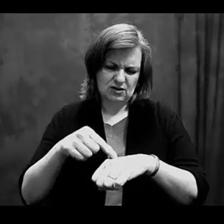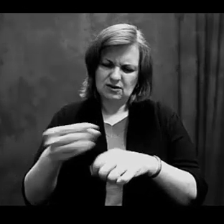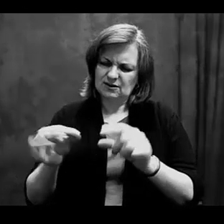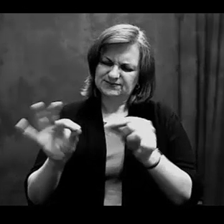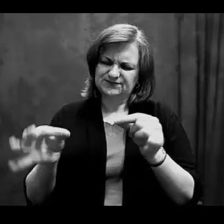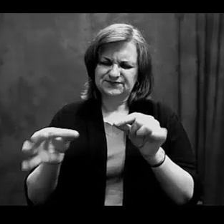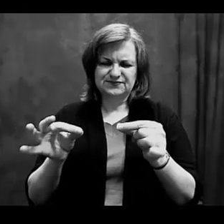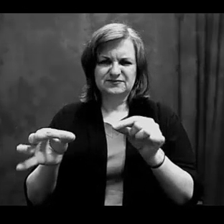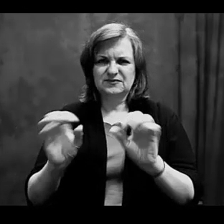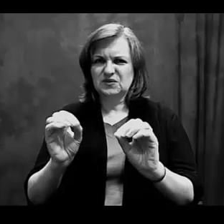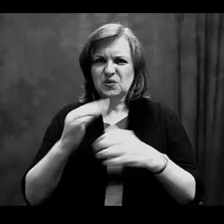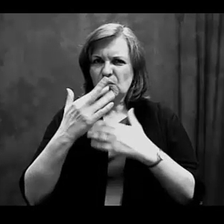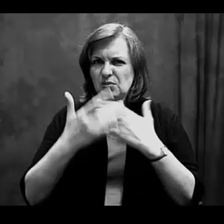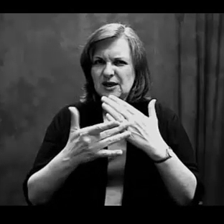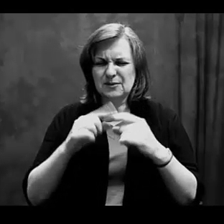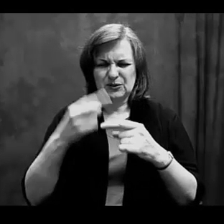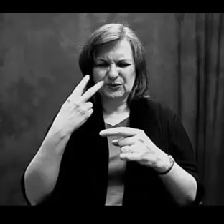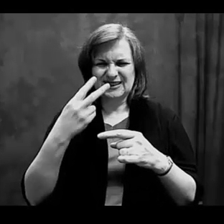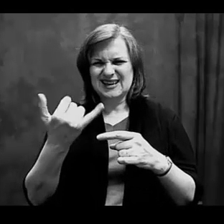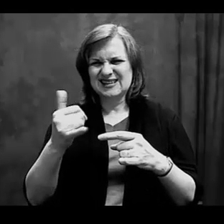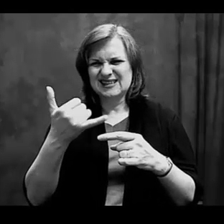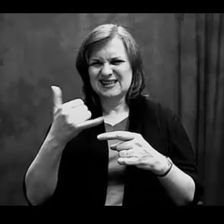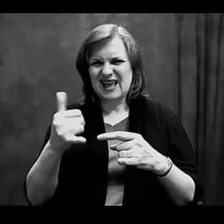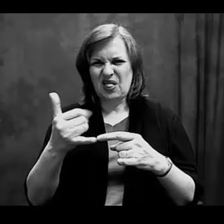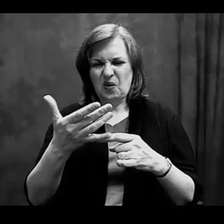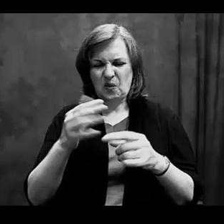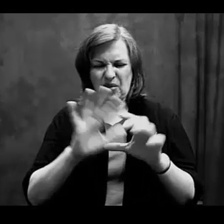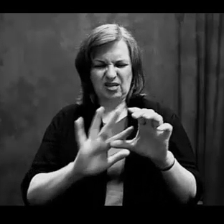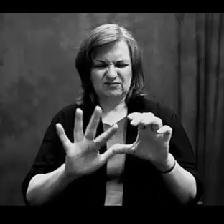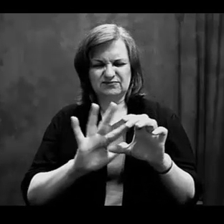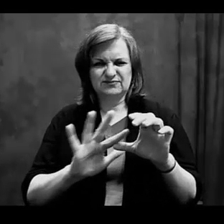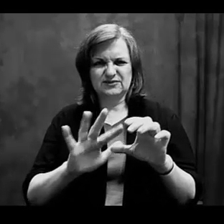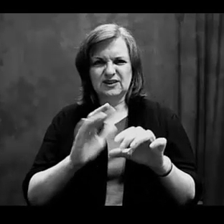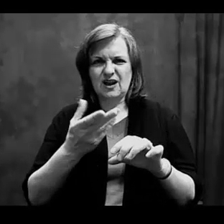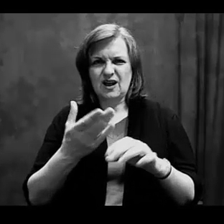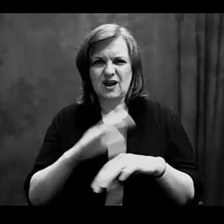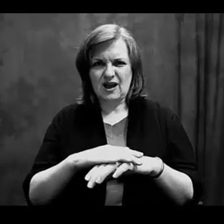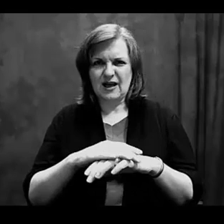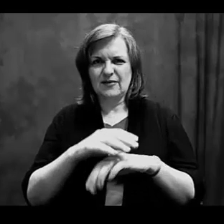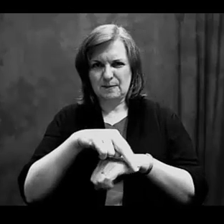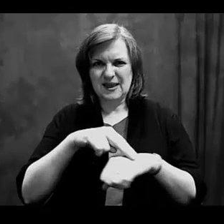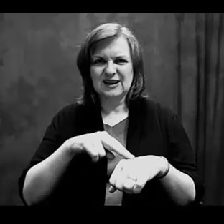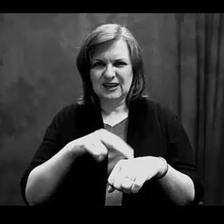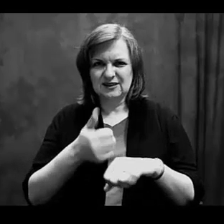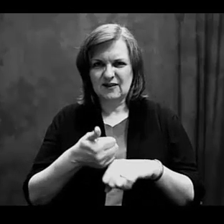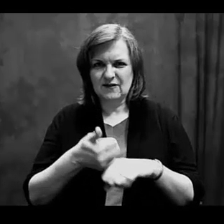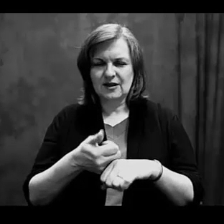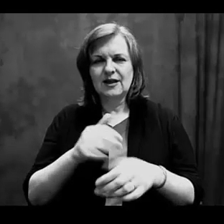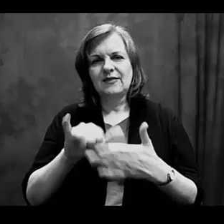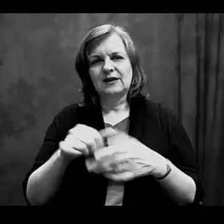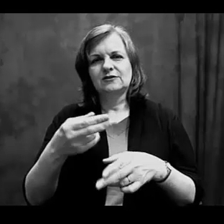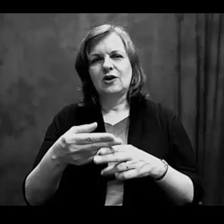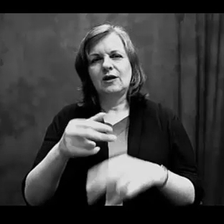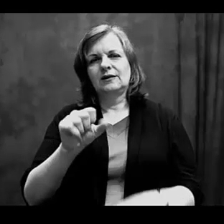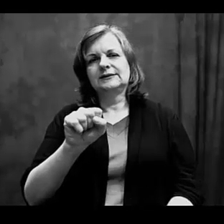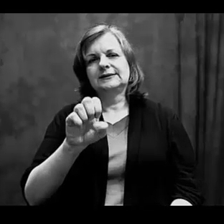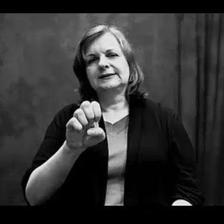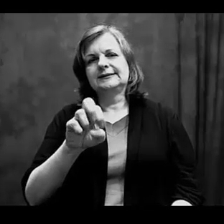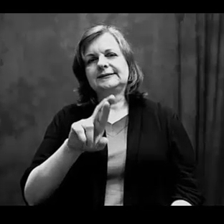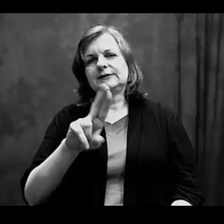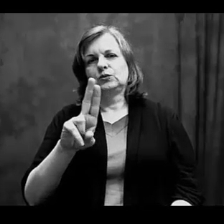you've injured yourself, you take off the band-aid and there's no blood on it really, but there's kind of a yellow, oozy sort